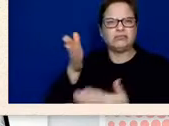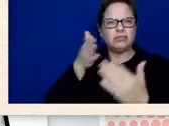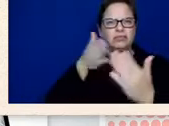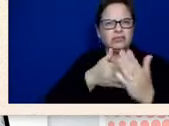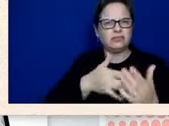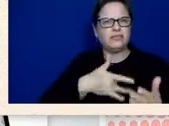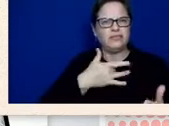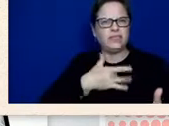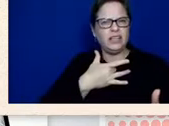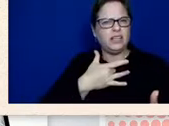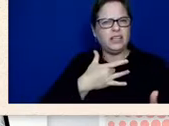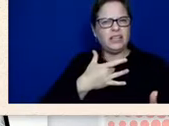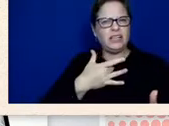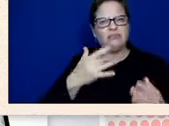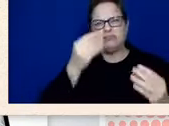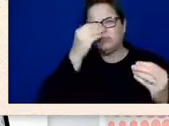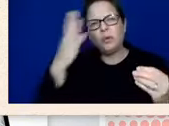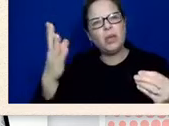apathy, feel,